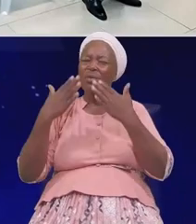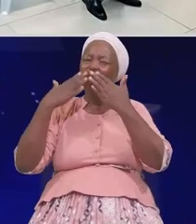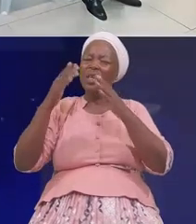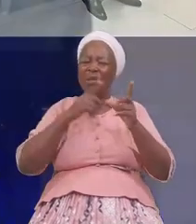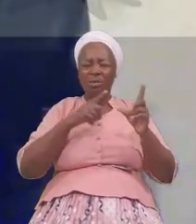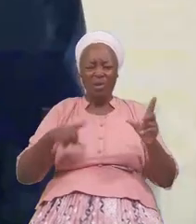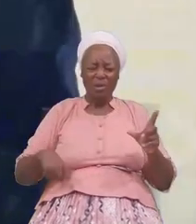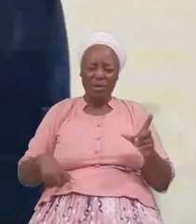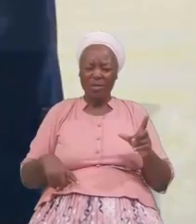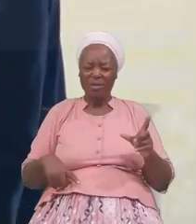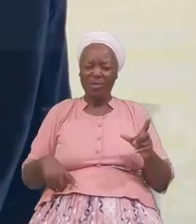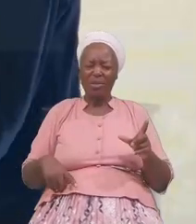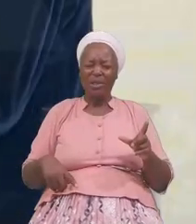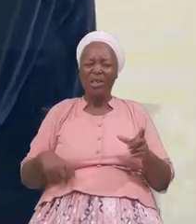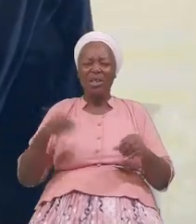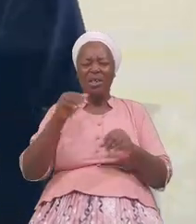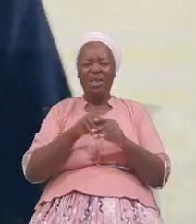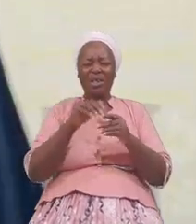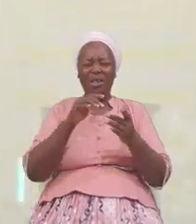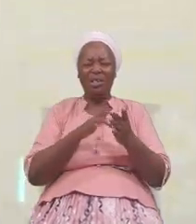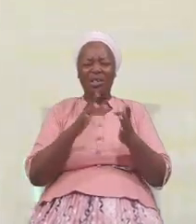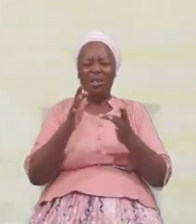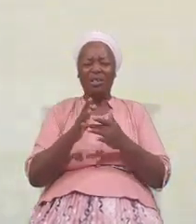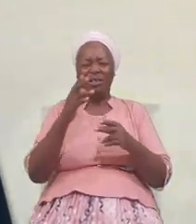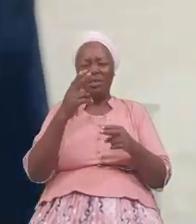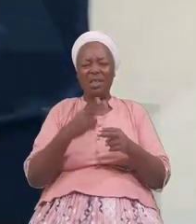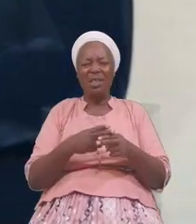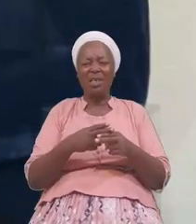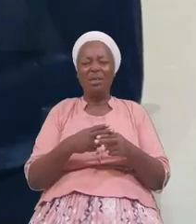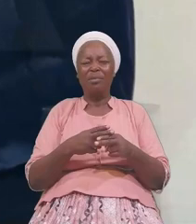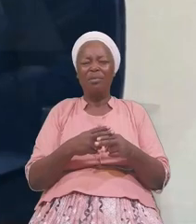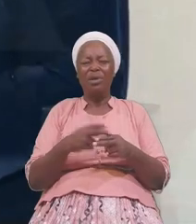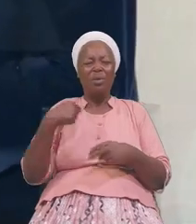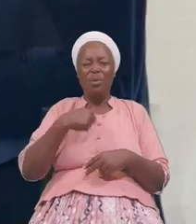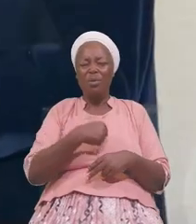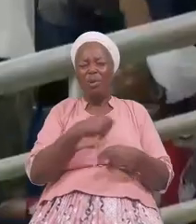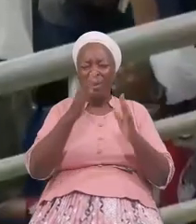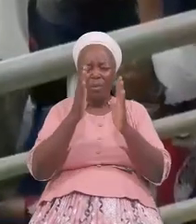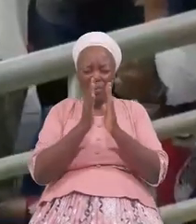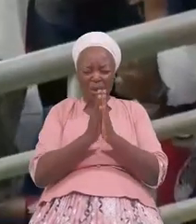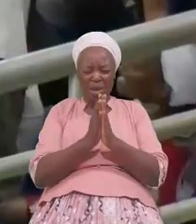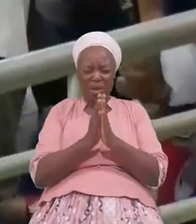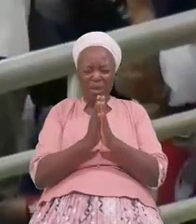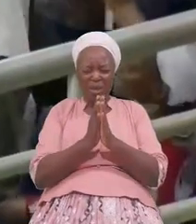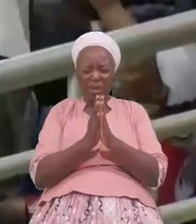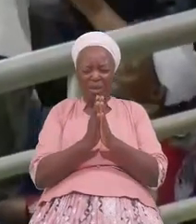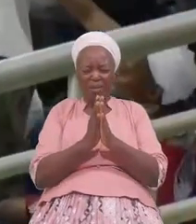you, Lord. In Jesus' name, we pray.